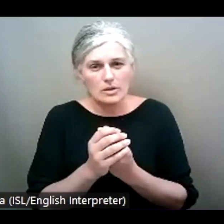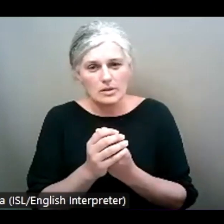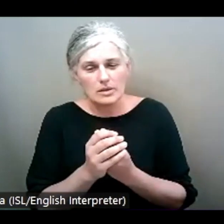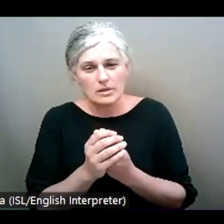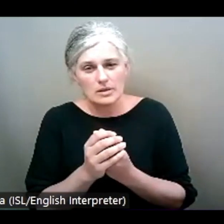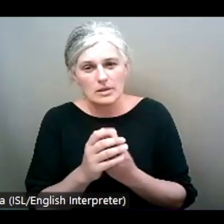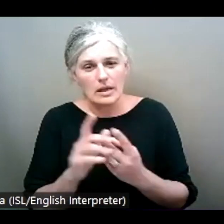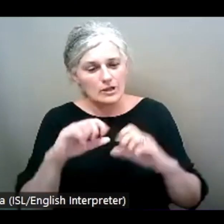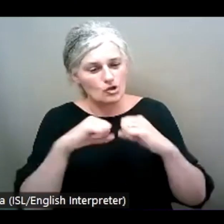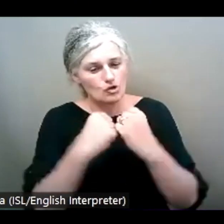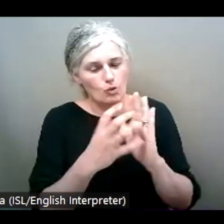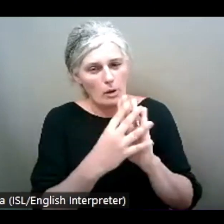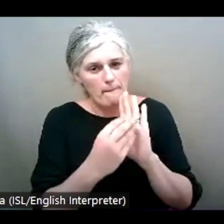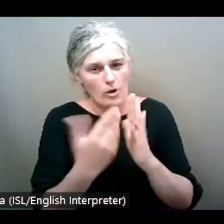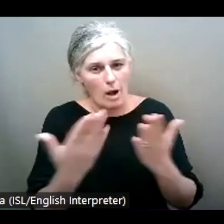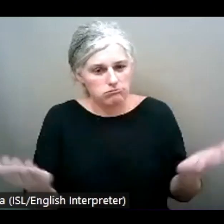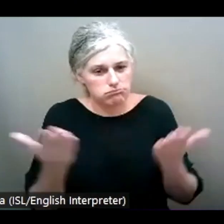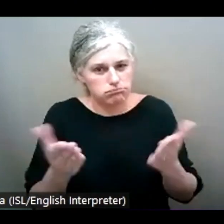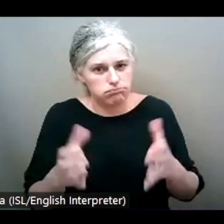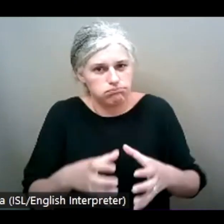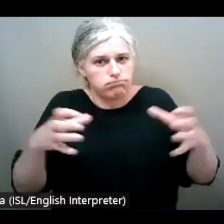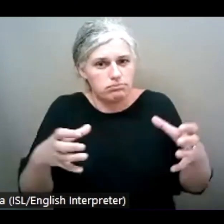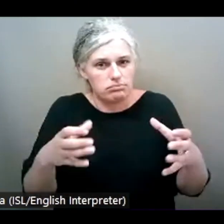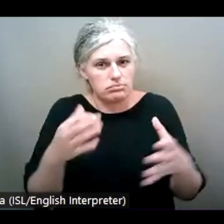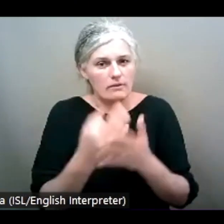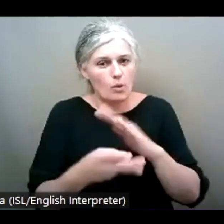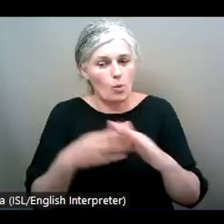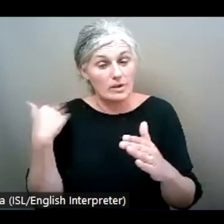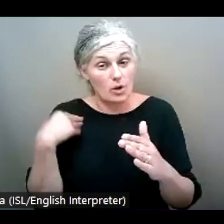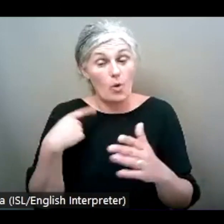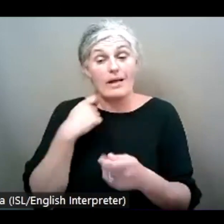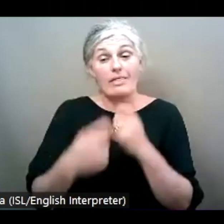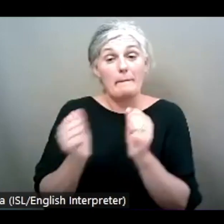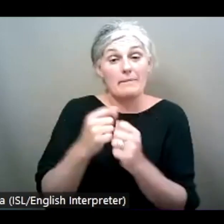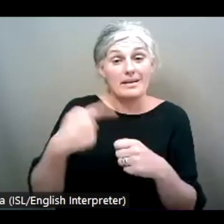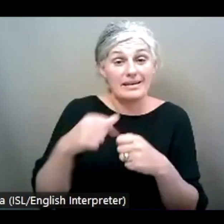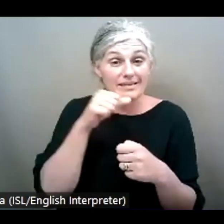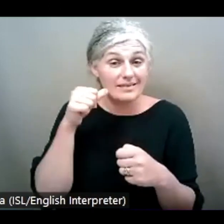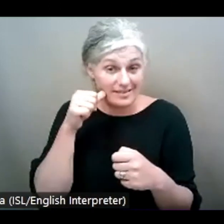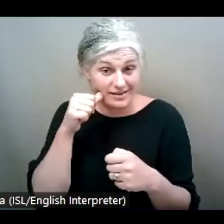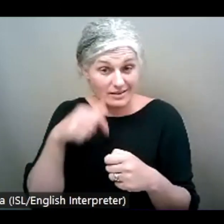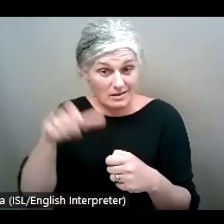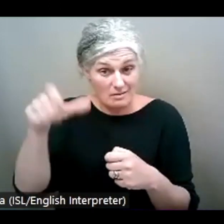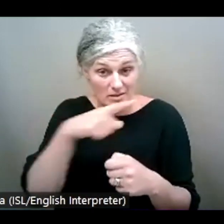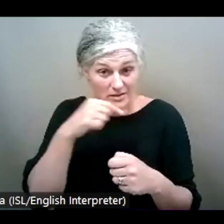social model 4 weeks ago. She came back to me yesterday, sat down beside me, and she said,